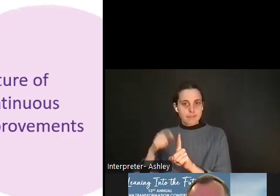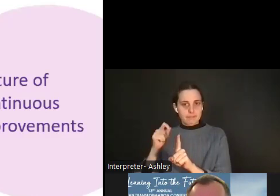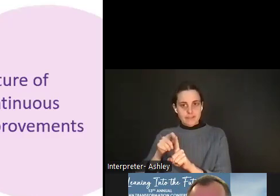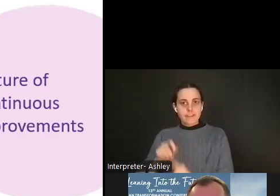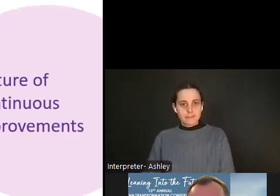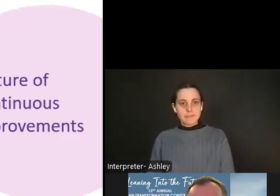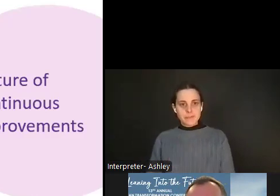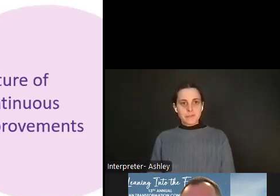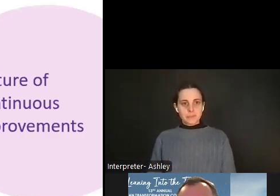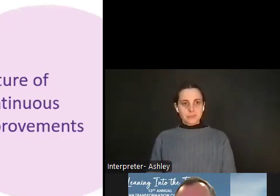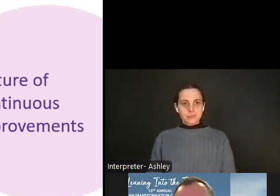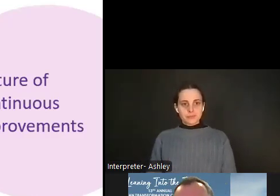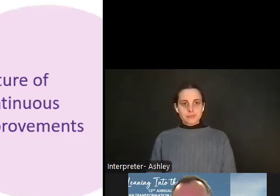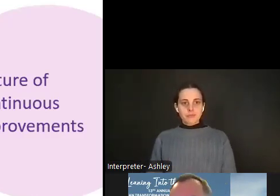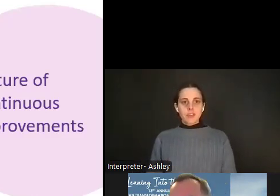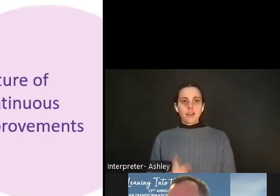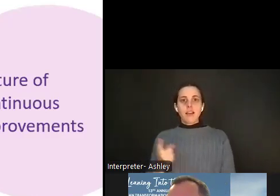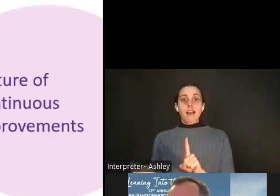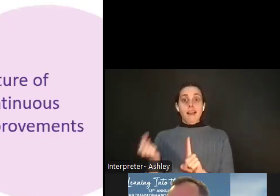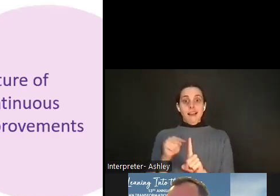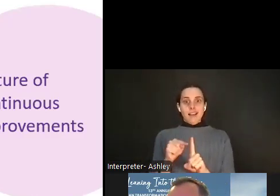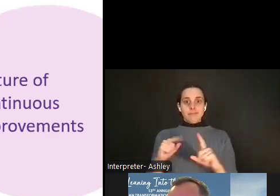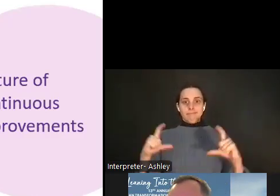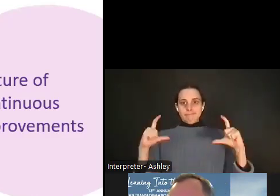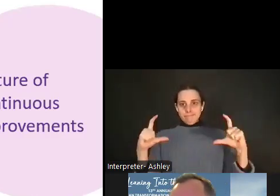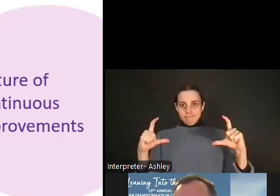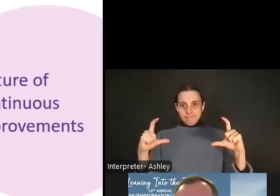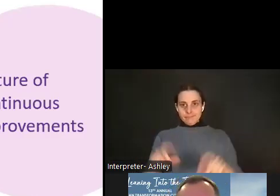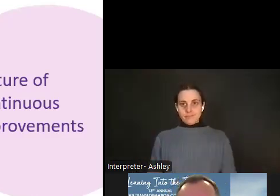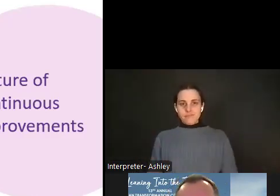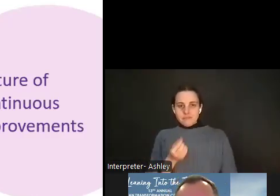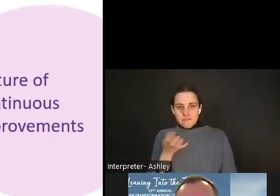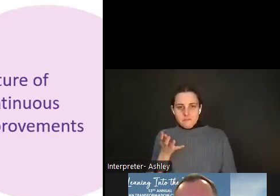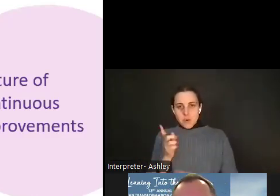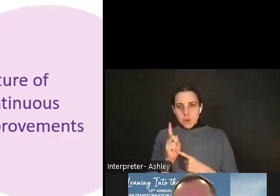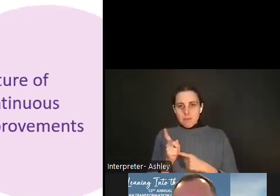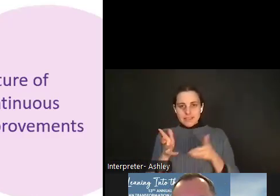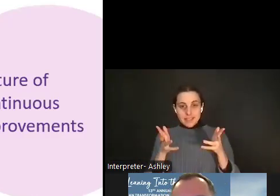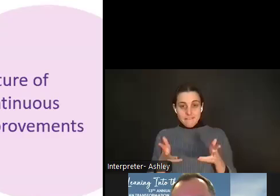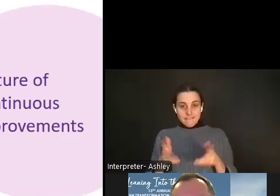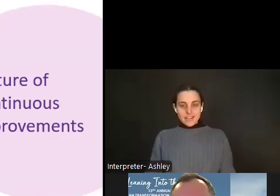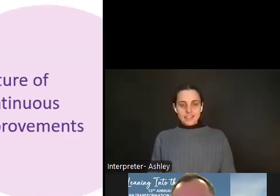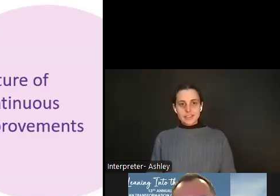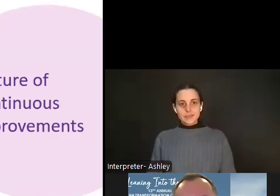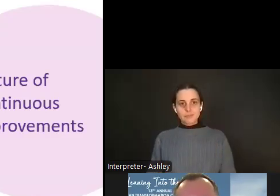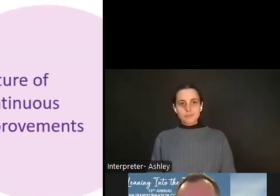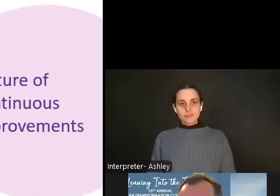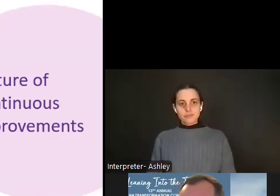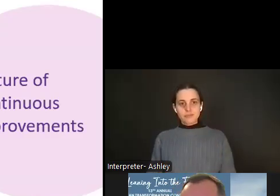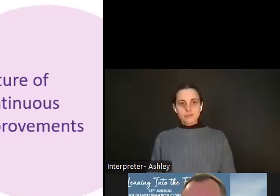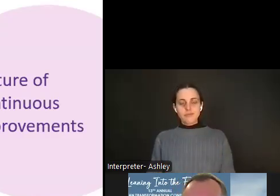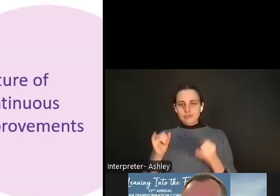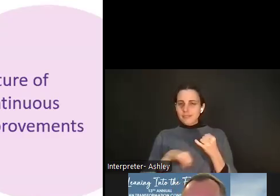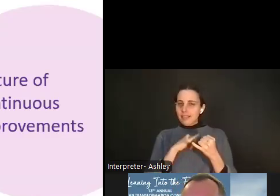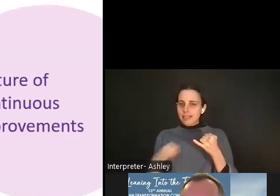so let's go back to our framework here. So we have just a couple minutes left here. So what's in that